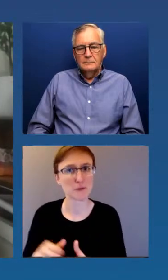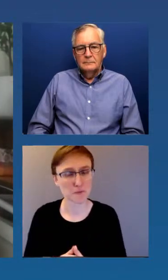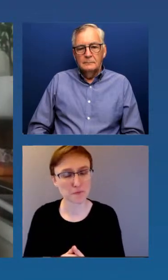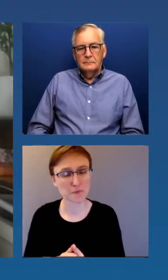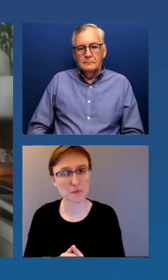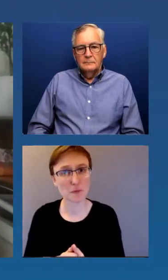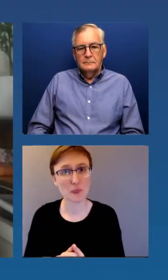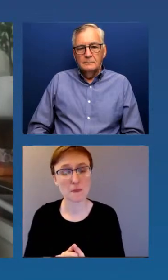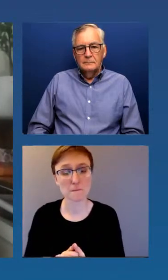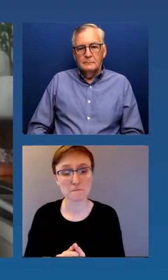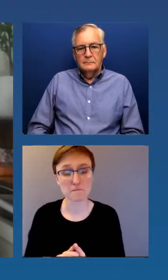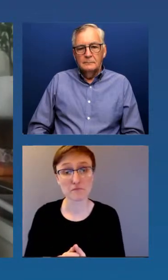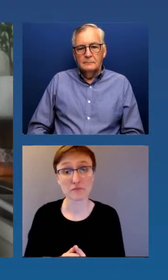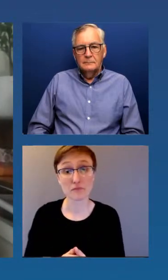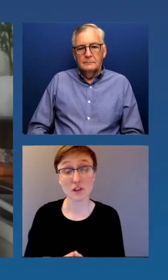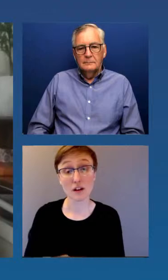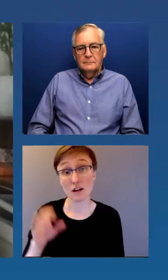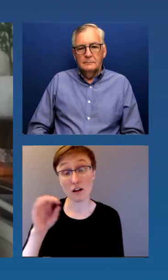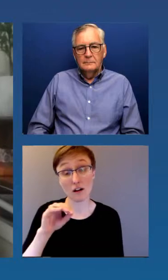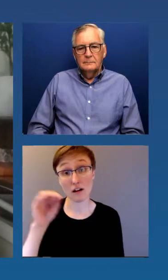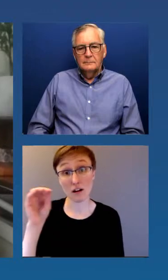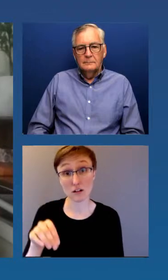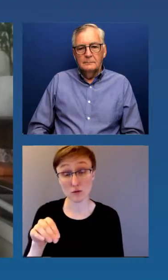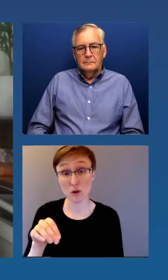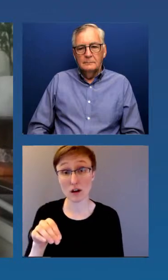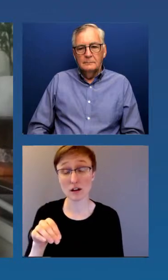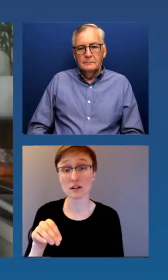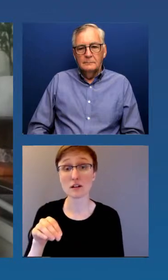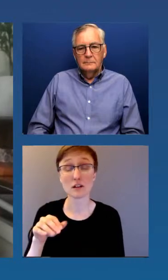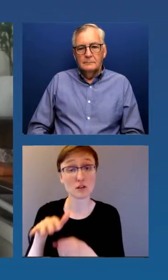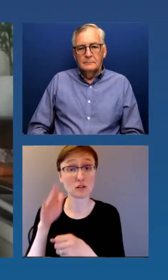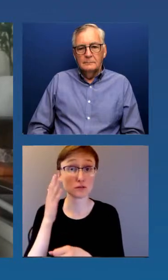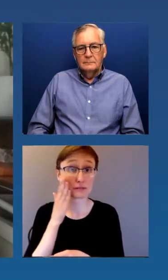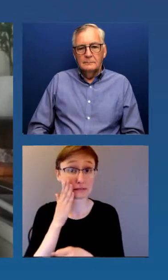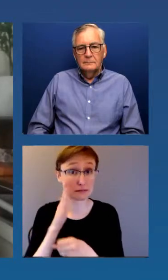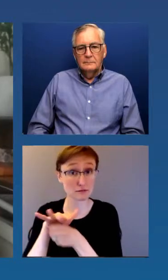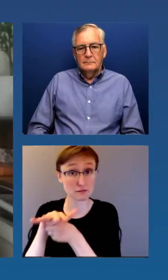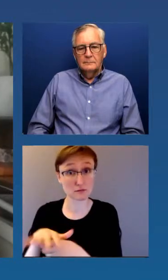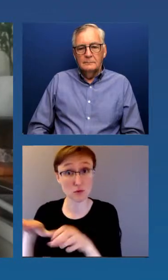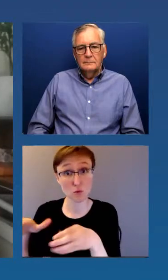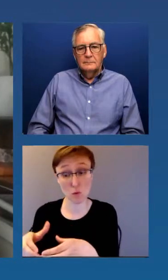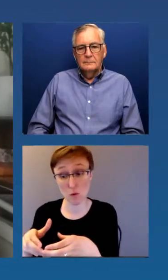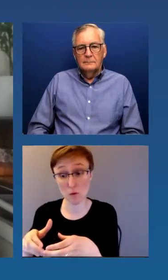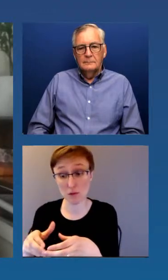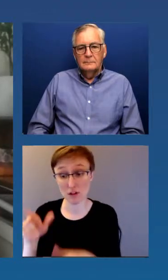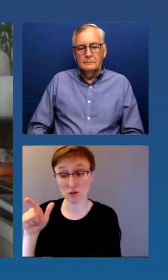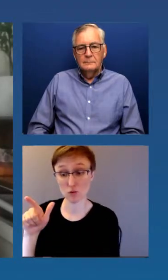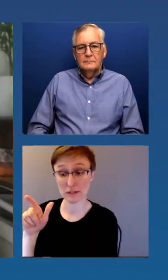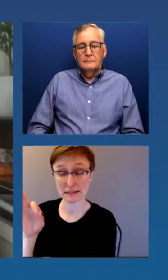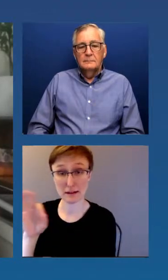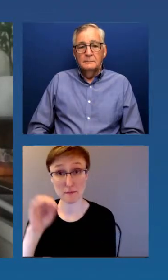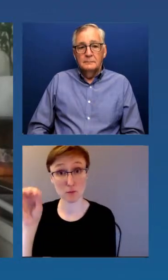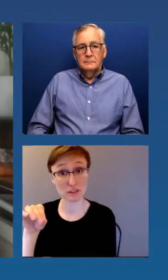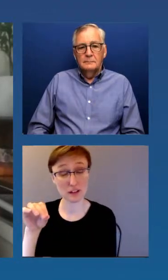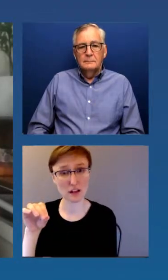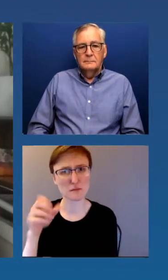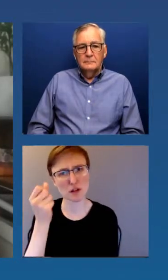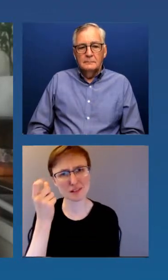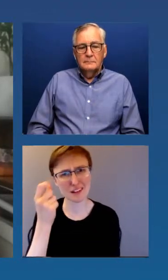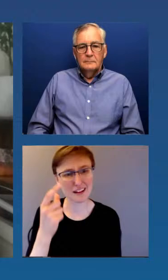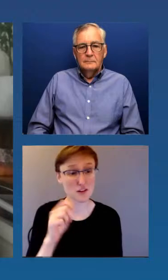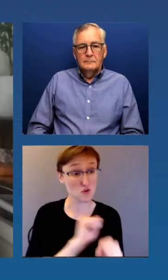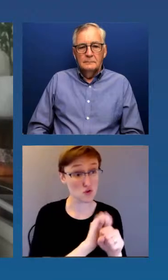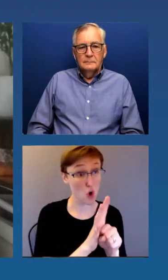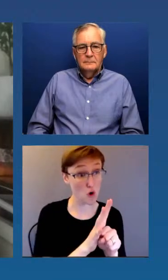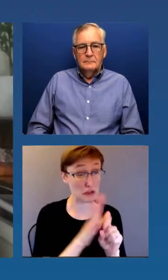up only 29% of Ottawa's population, they accounted for 63% of the COVID-19 cases in the city.